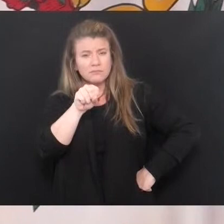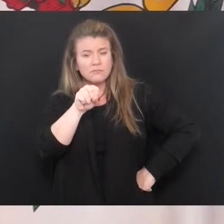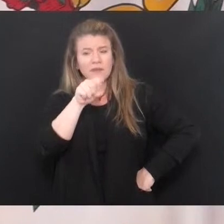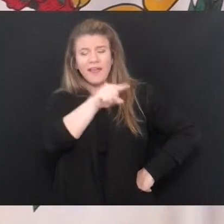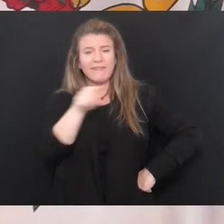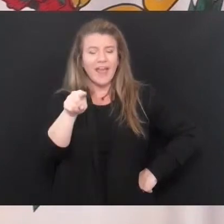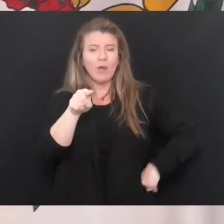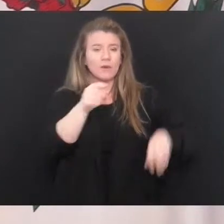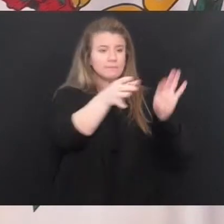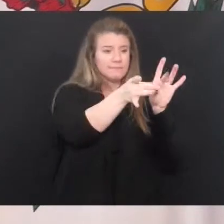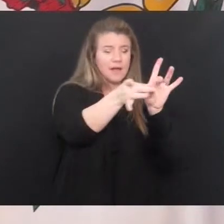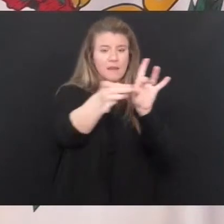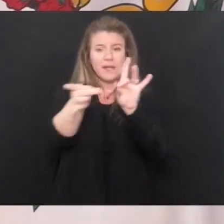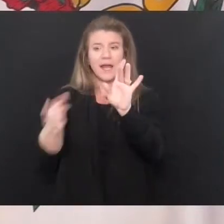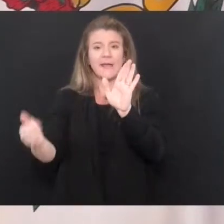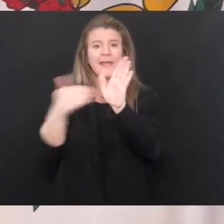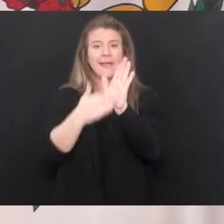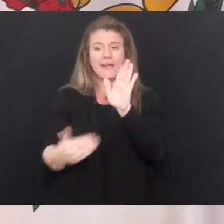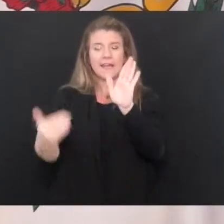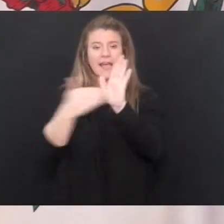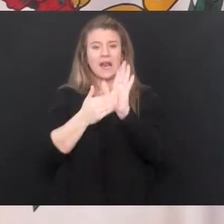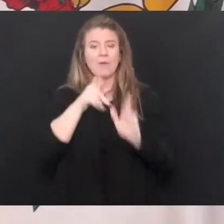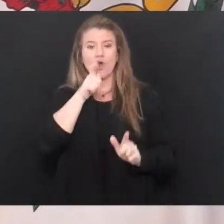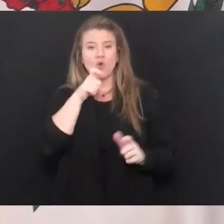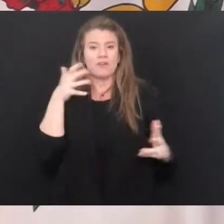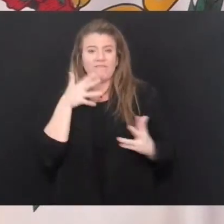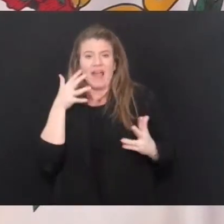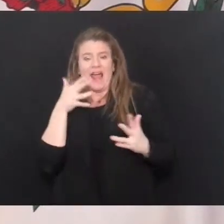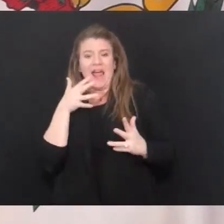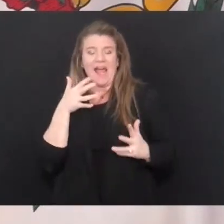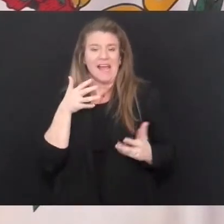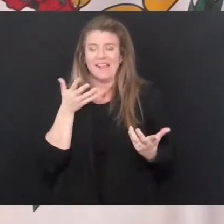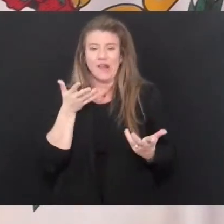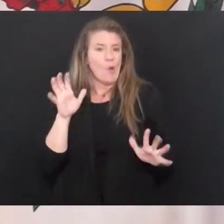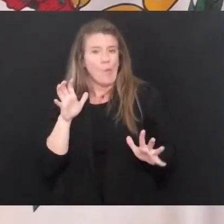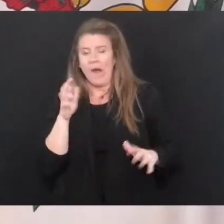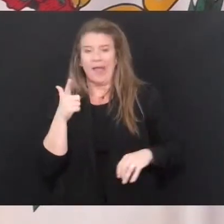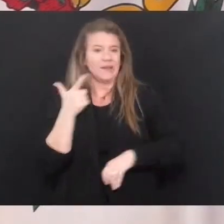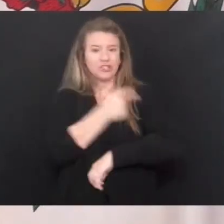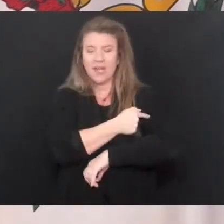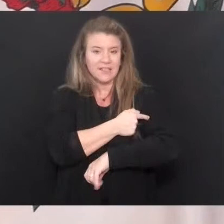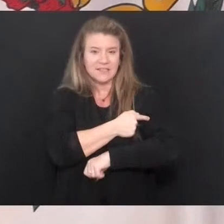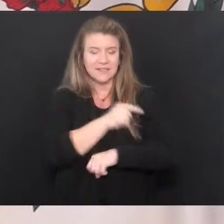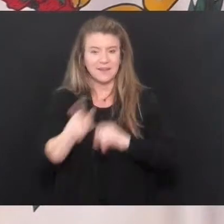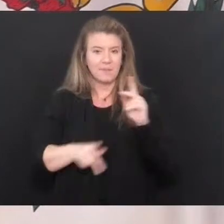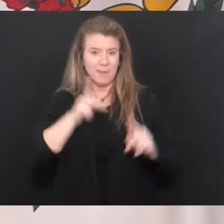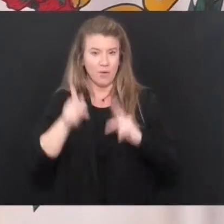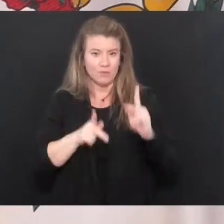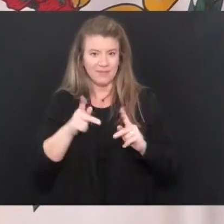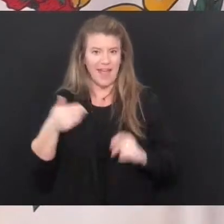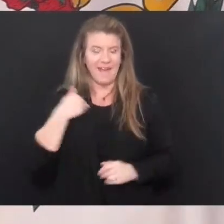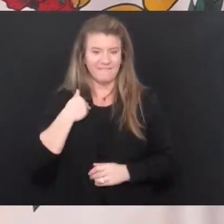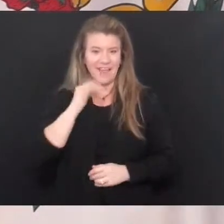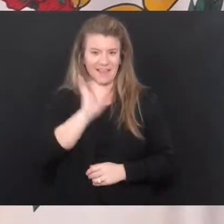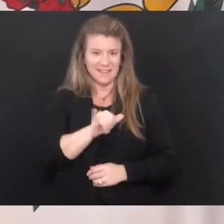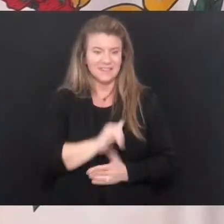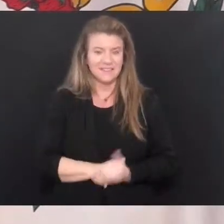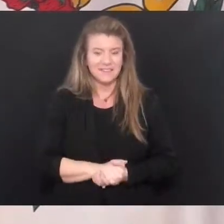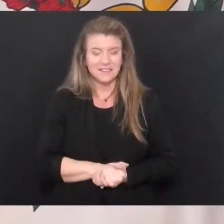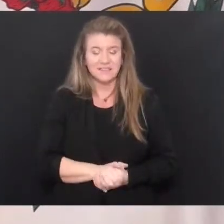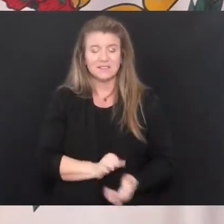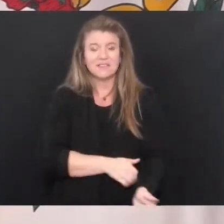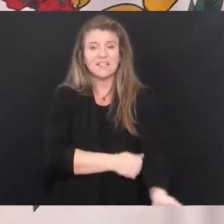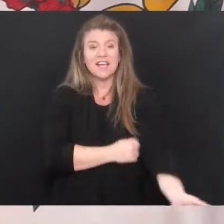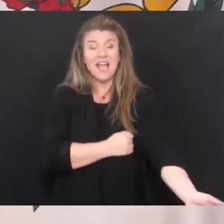was saying over and over about the reluctancy or the hesitancy that people were having about taking the vaccine. And